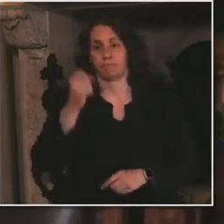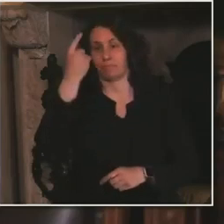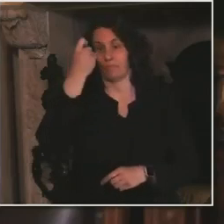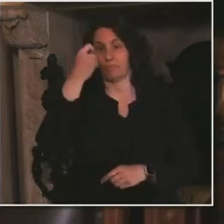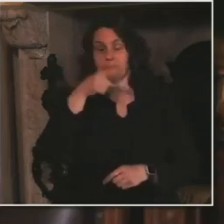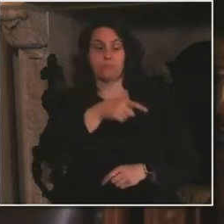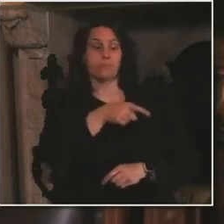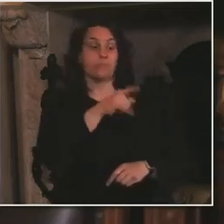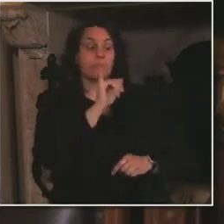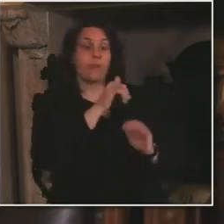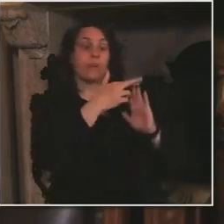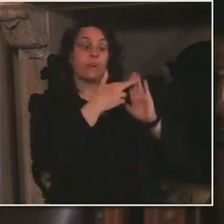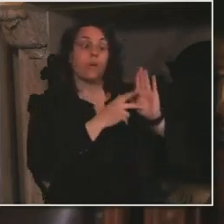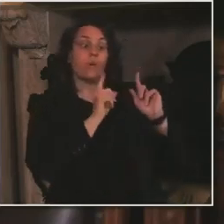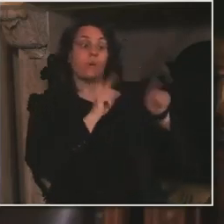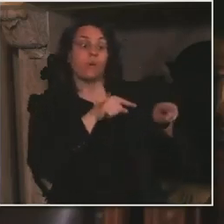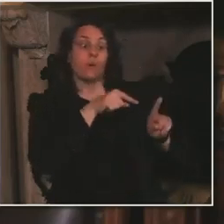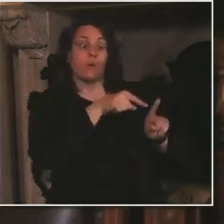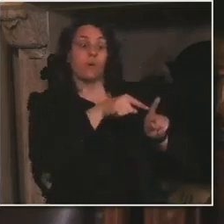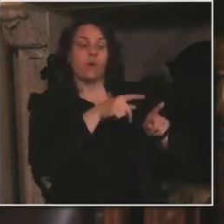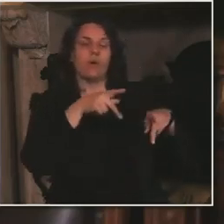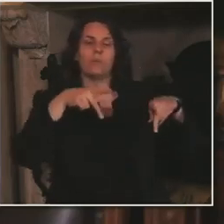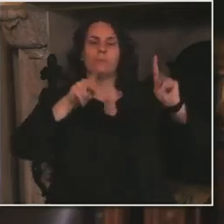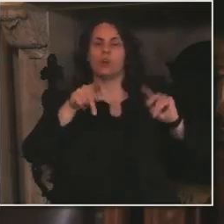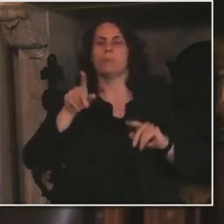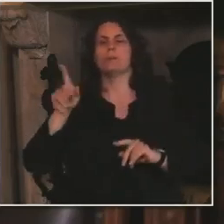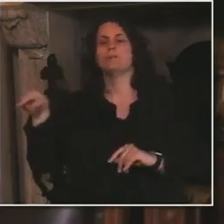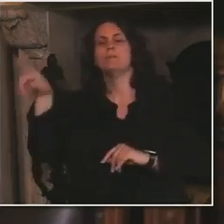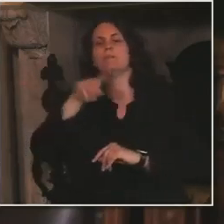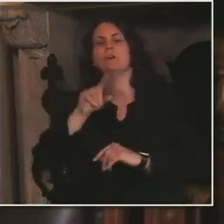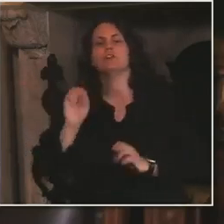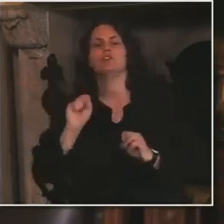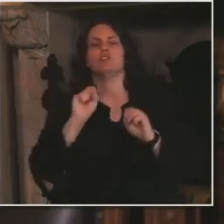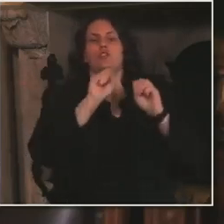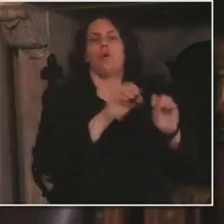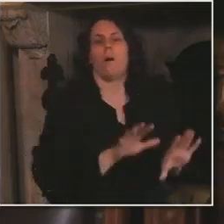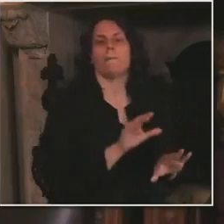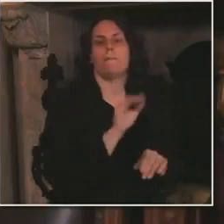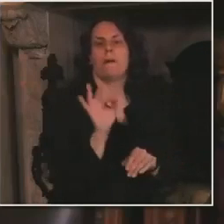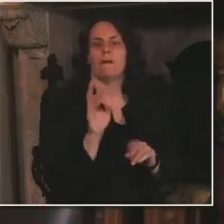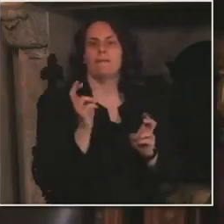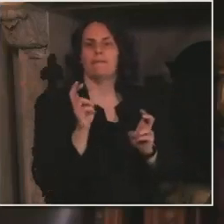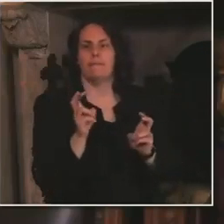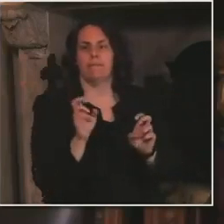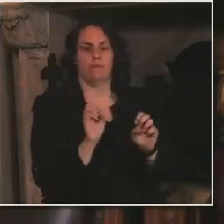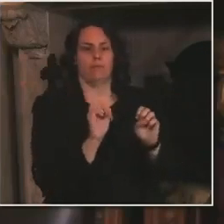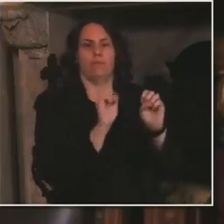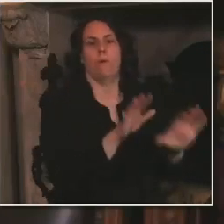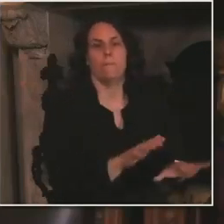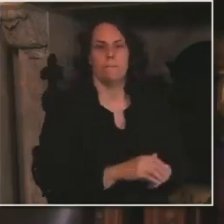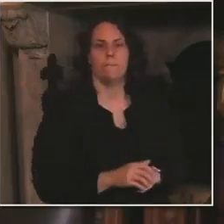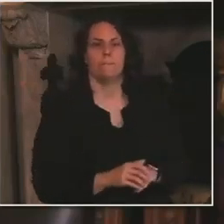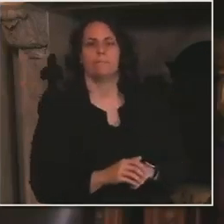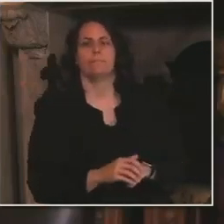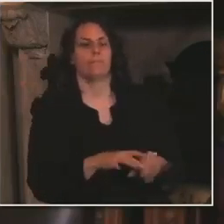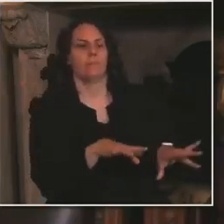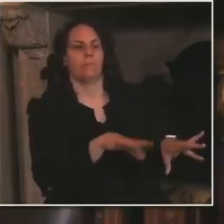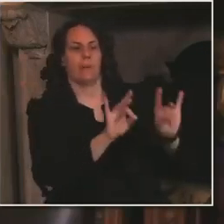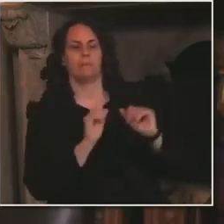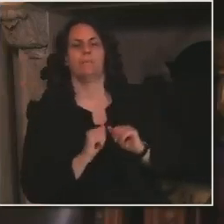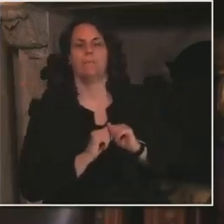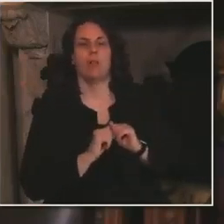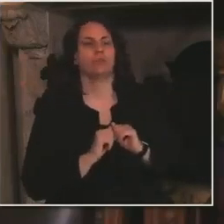some examples of the types of businesses that would impact, whether that was upholstery or dog grooming or,